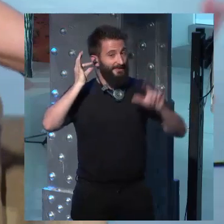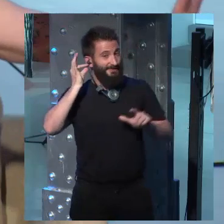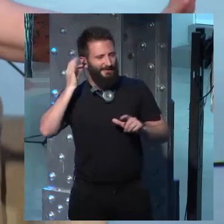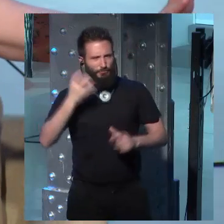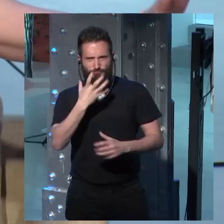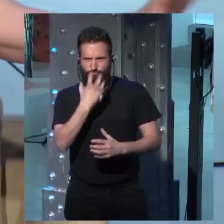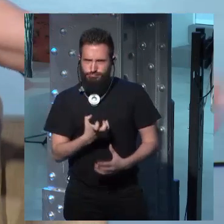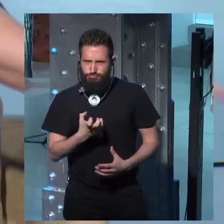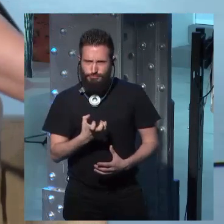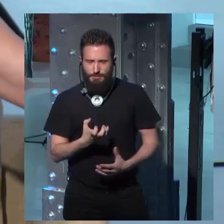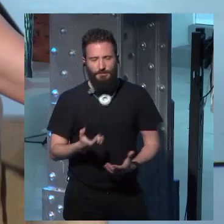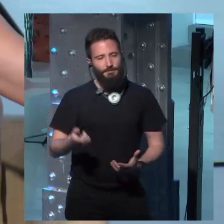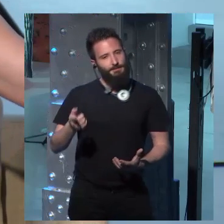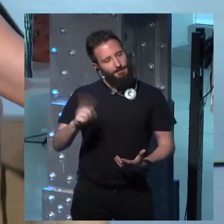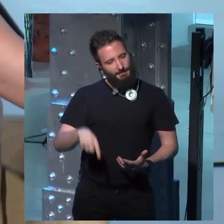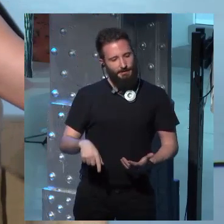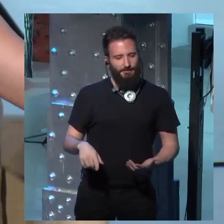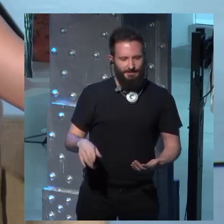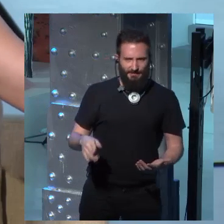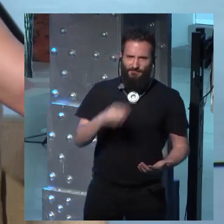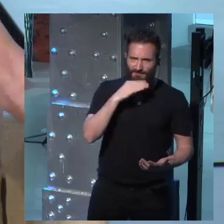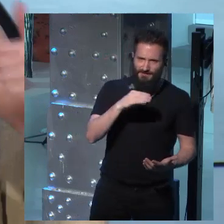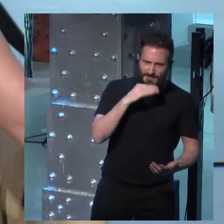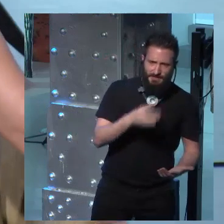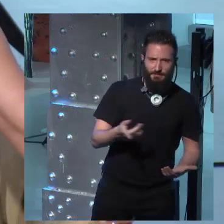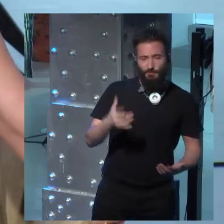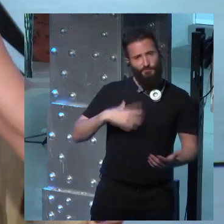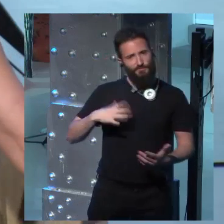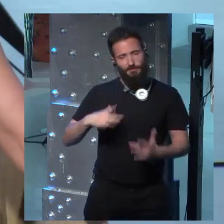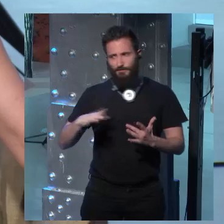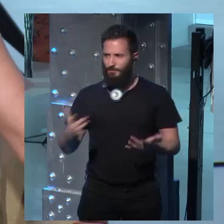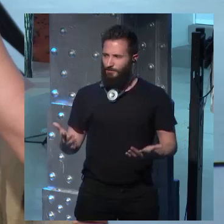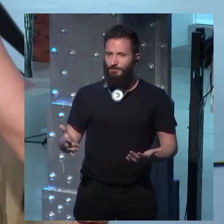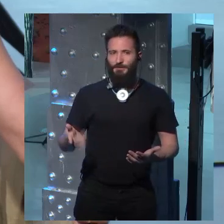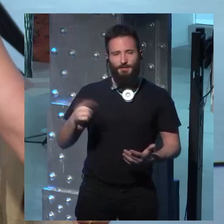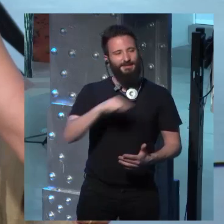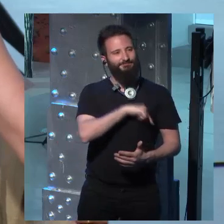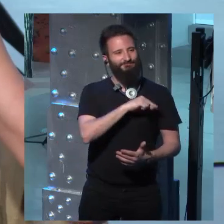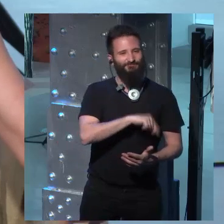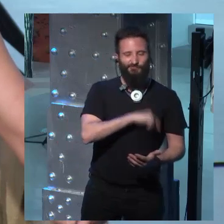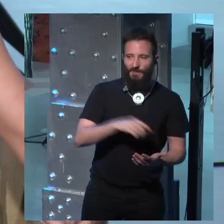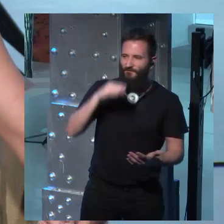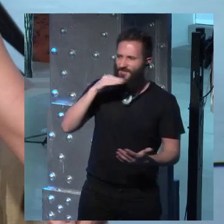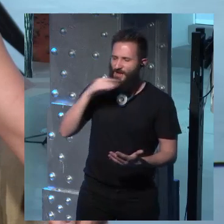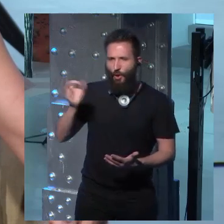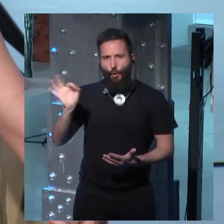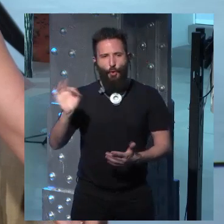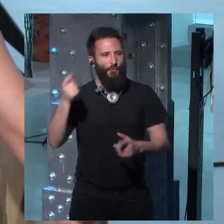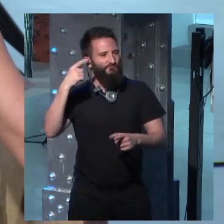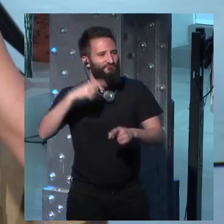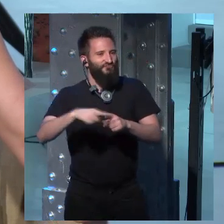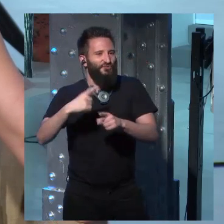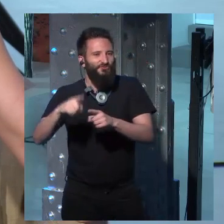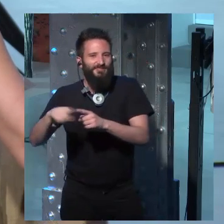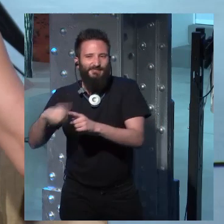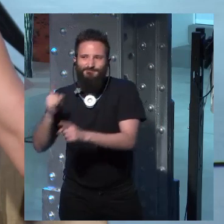away from me. And that sense that we're allowed to be mad at each other, see each other's faults and see each other's flaws,